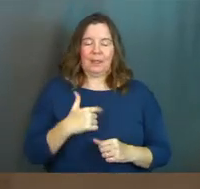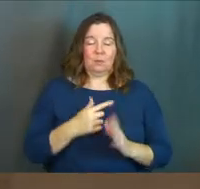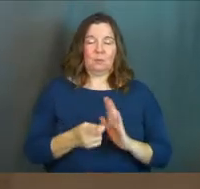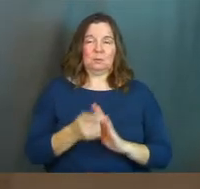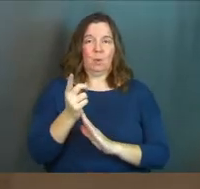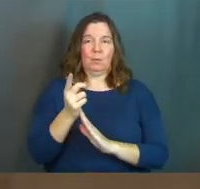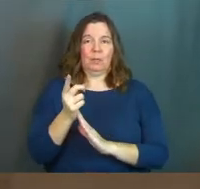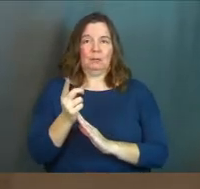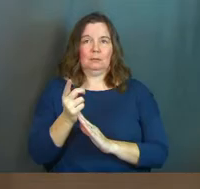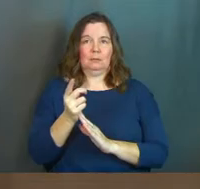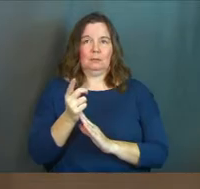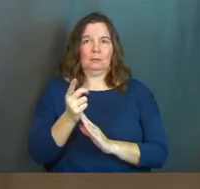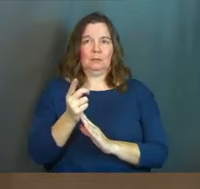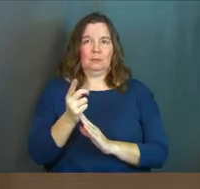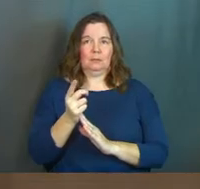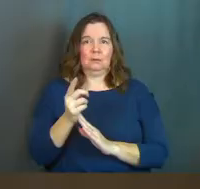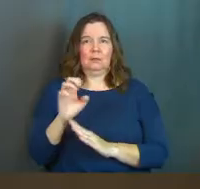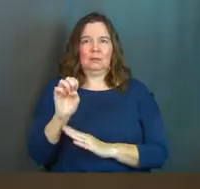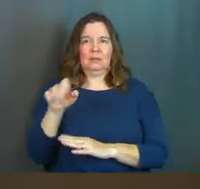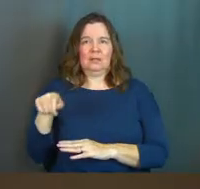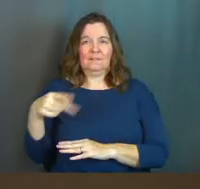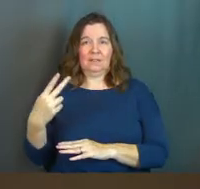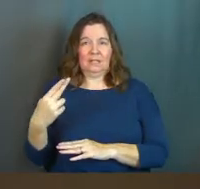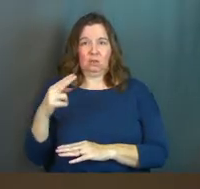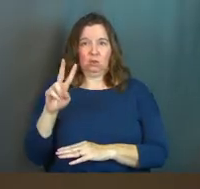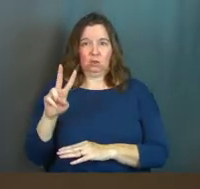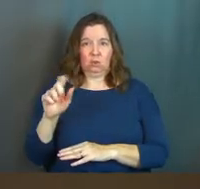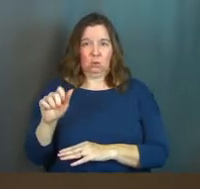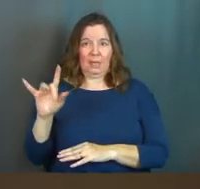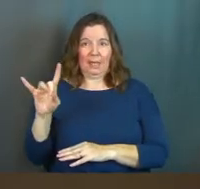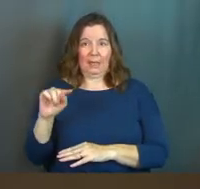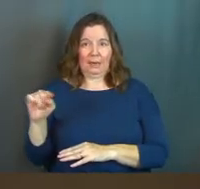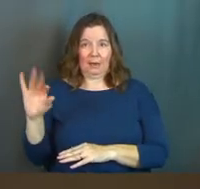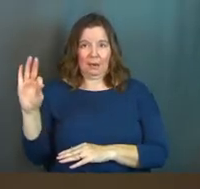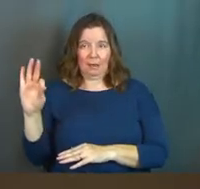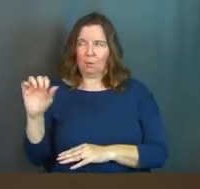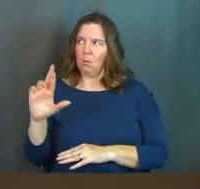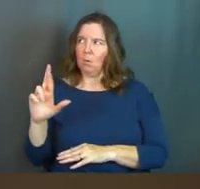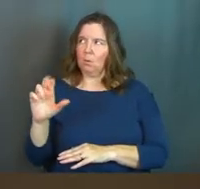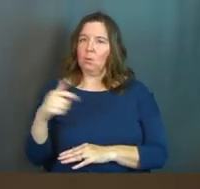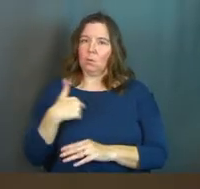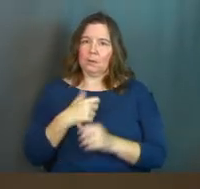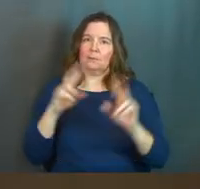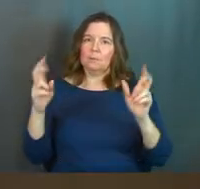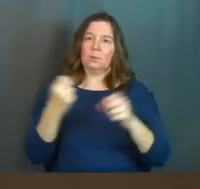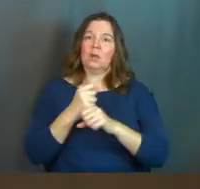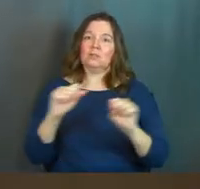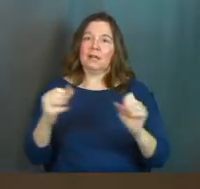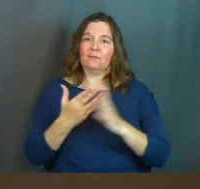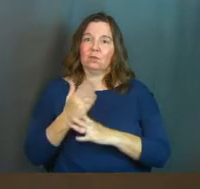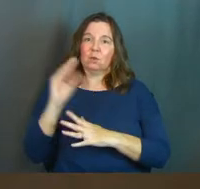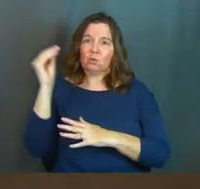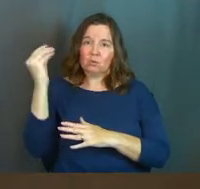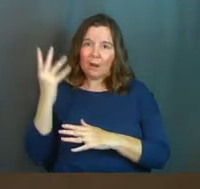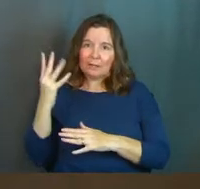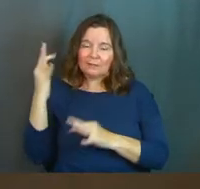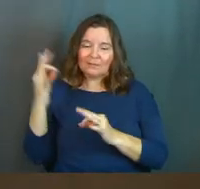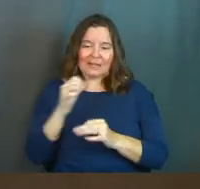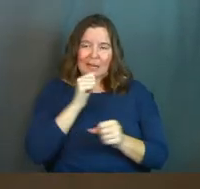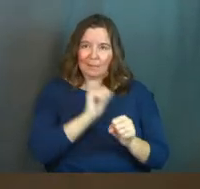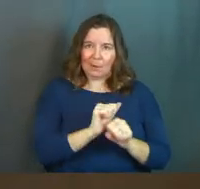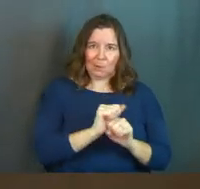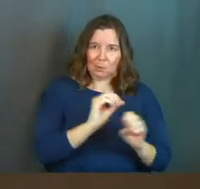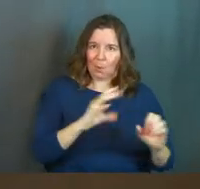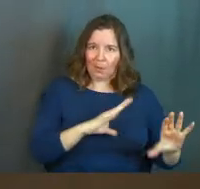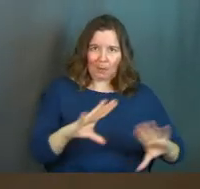there was this moment, Ephesians 2:8-9. or we are saved by grace through faith, not by